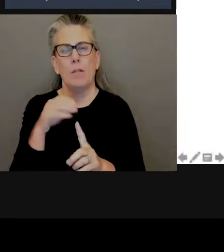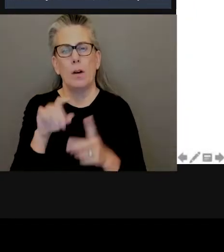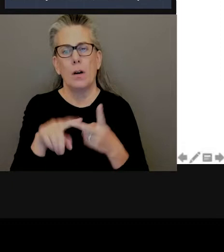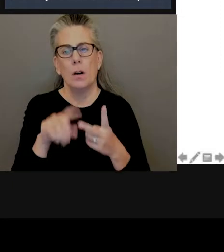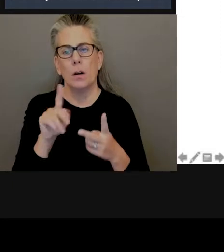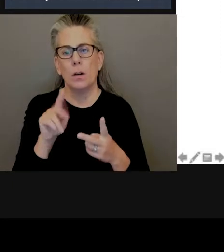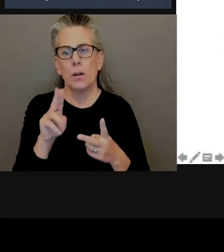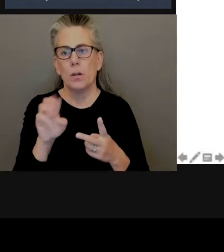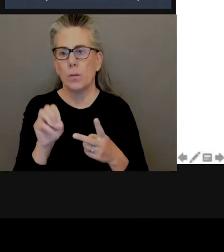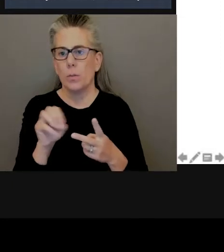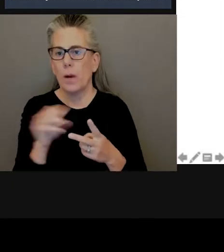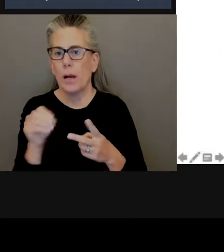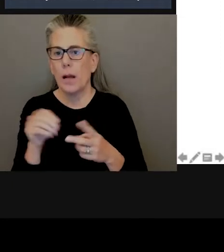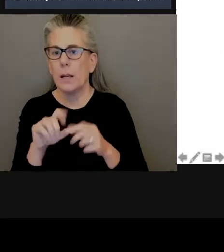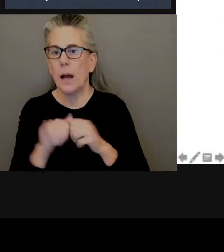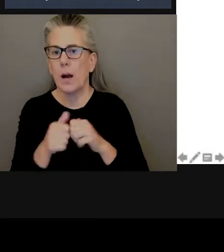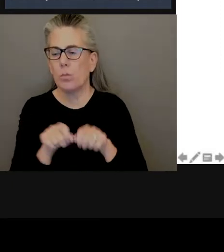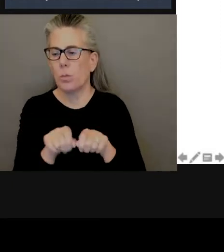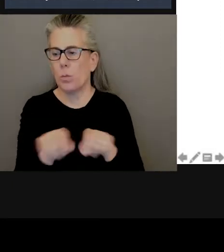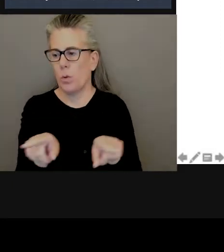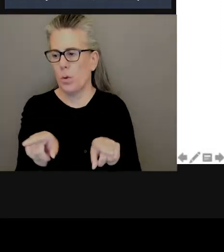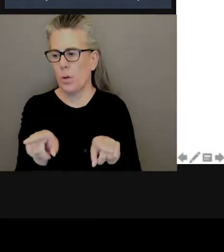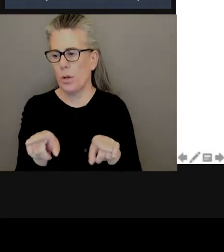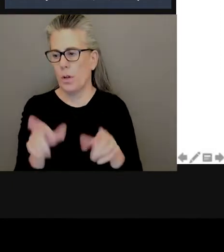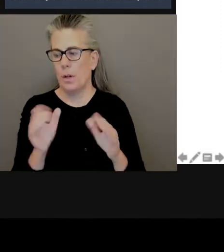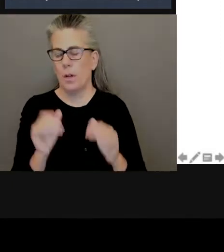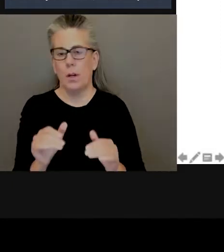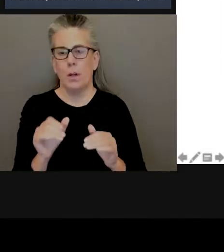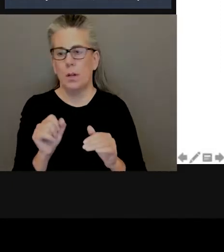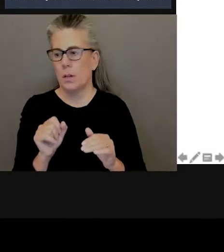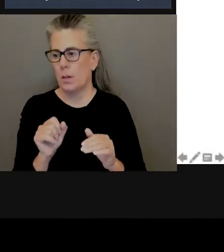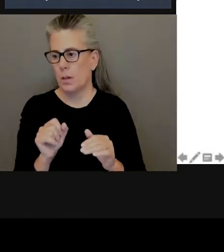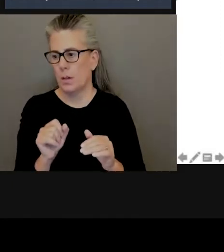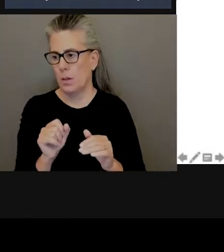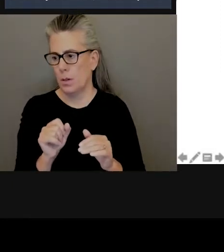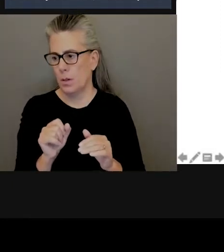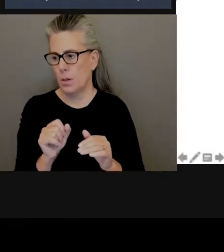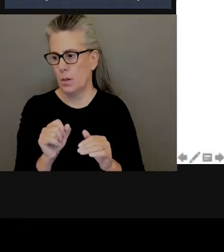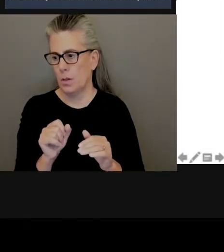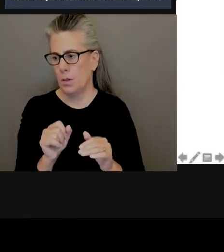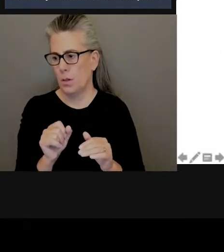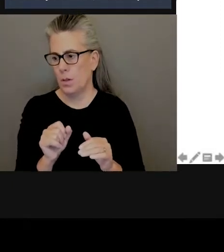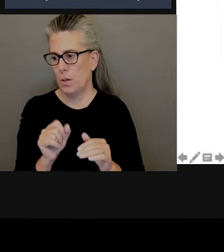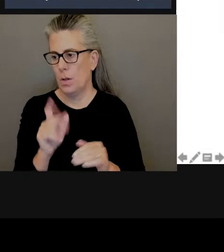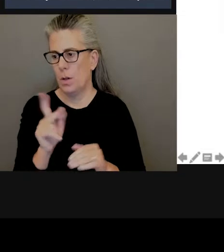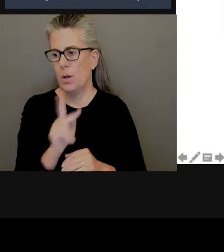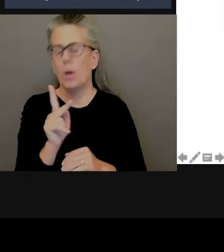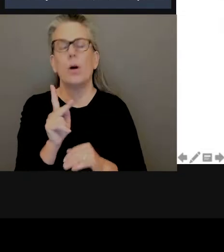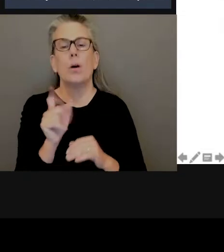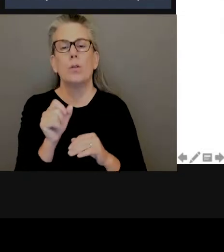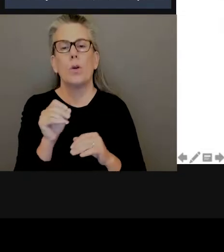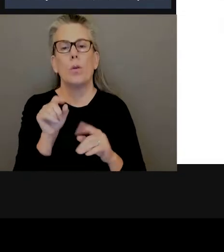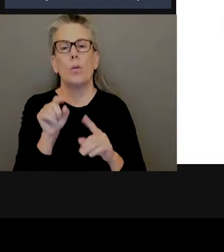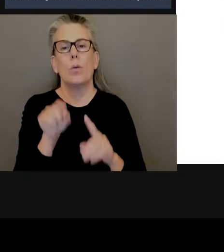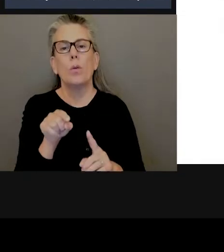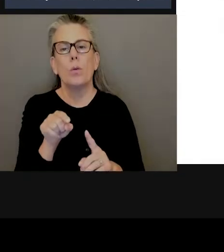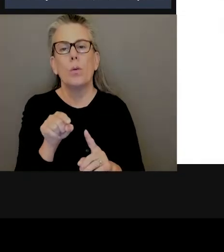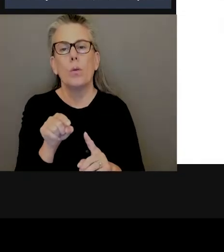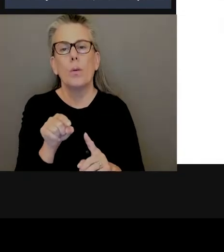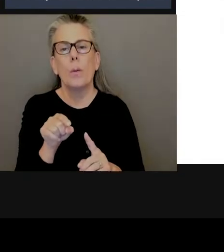plane deployed. Now for the customers who are new to the stack, right, the initial learning curve could be very